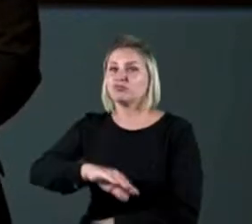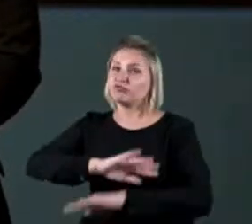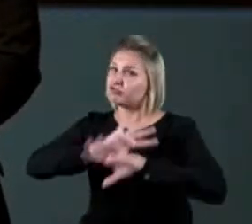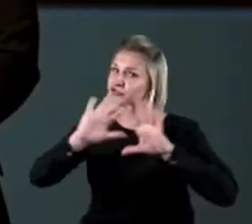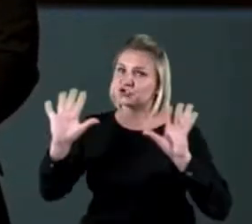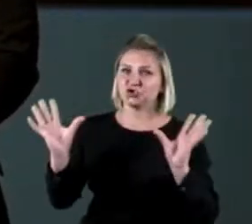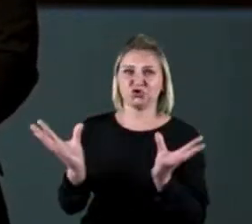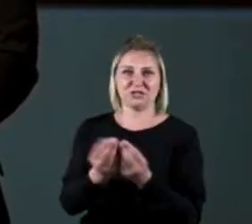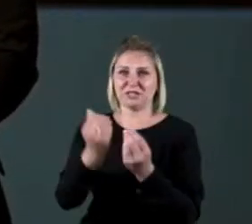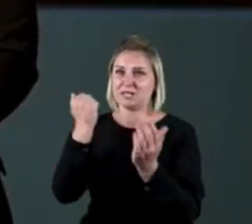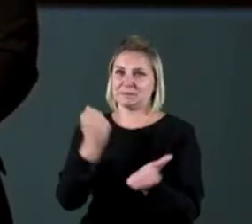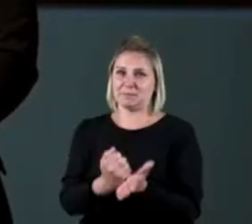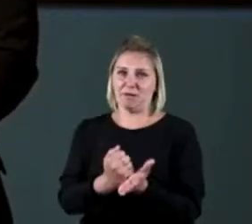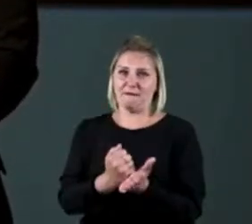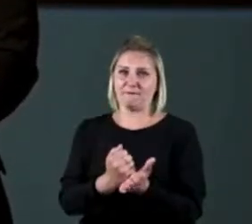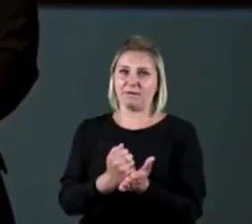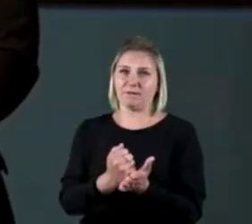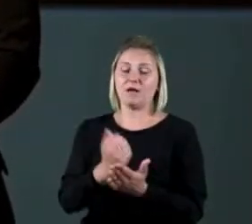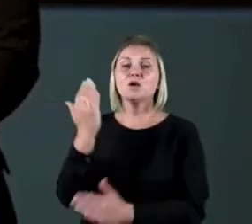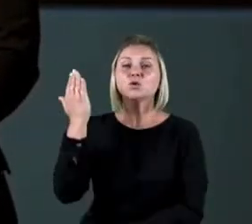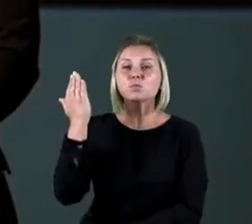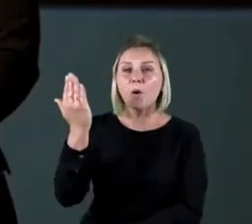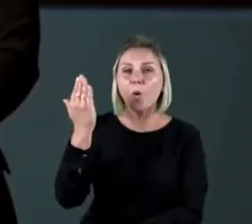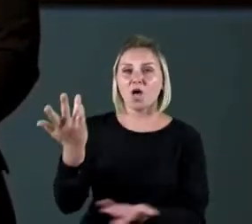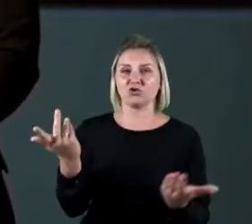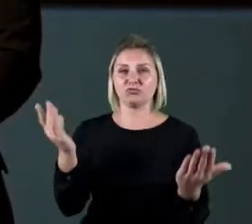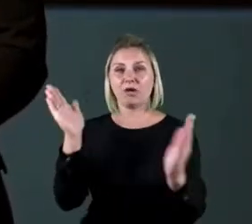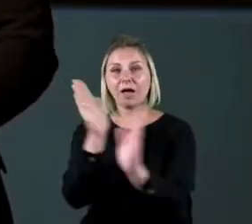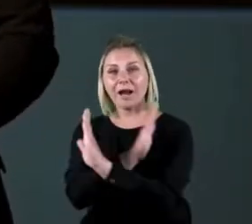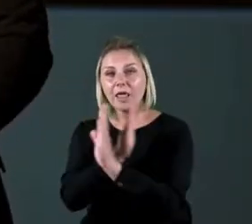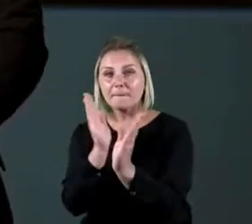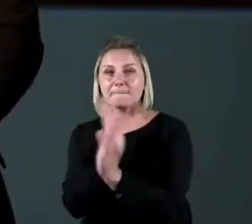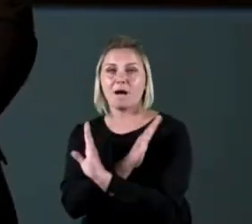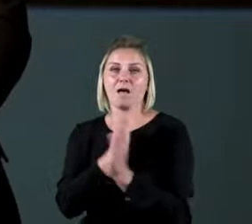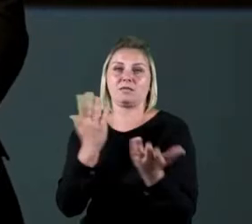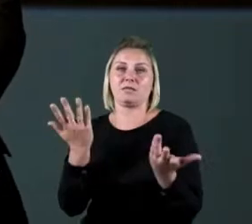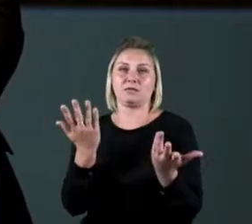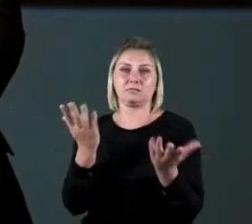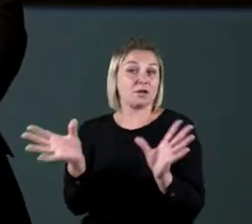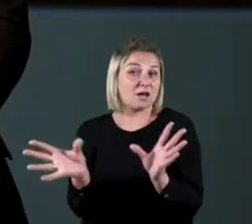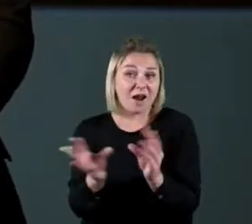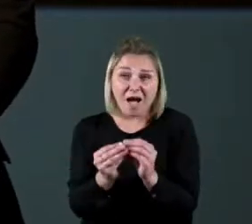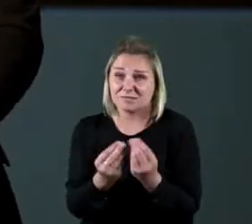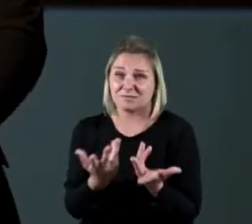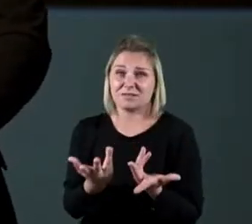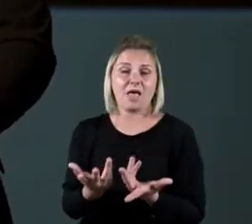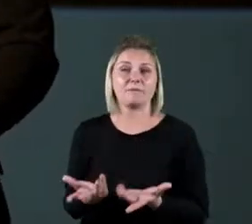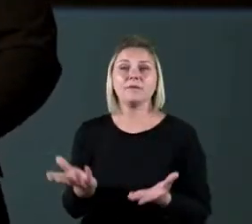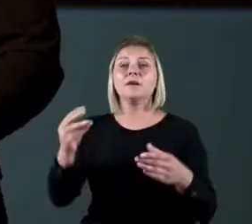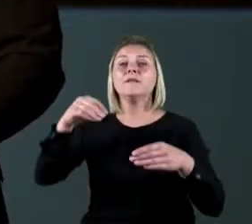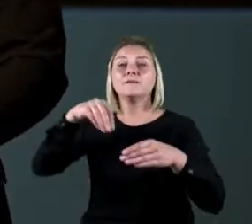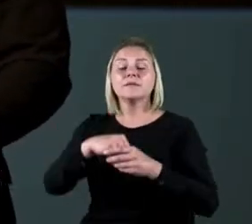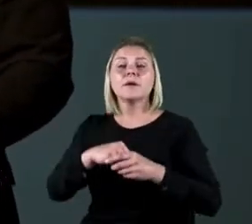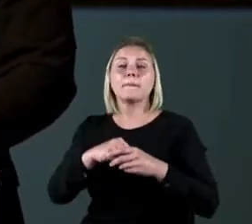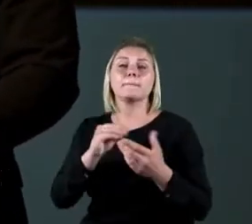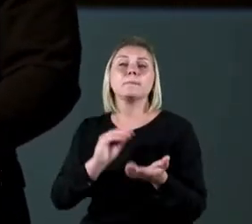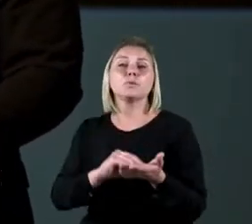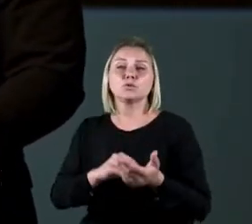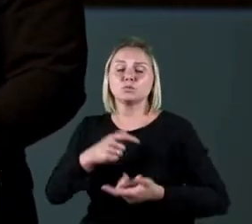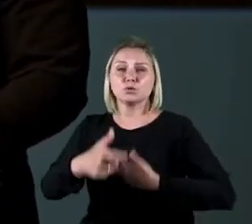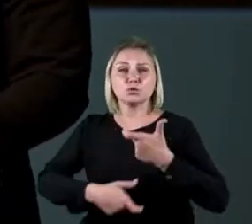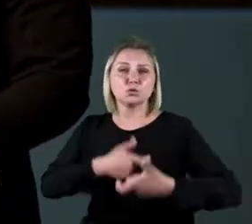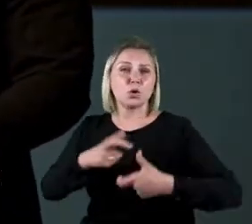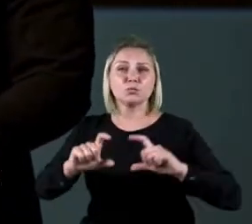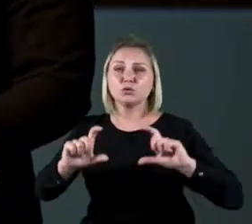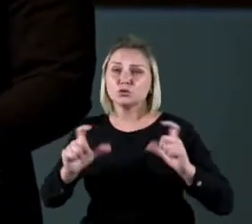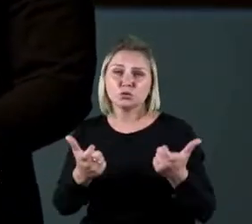environmental, and the social, all in tandem, to be able to foster a comprehensive all-hazard and multi-risk approach and